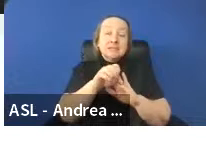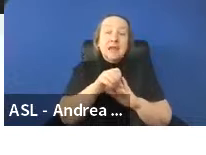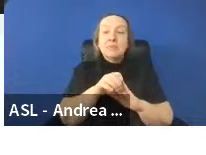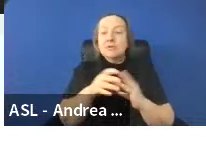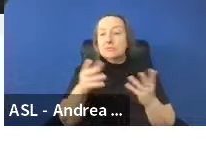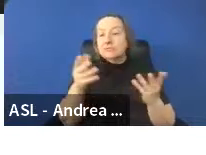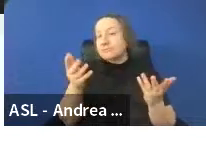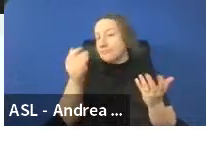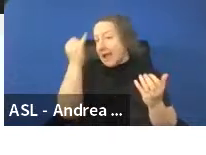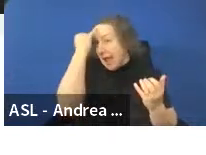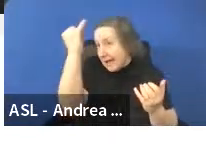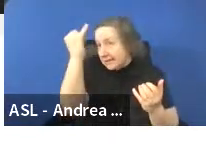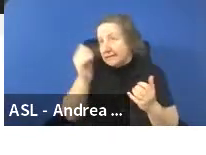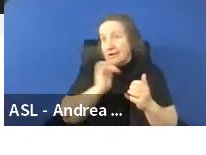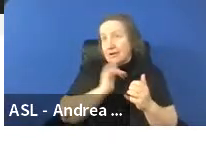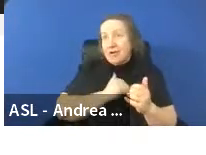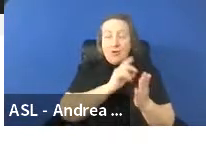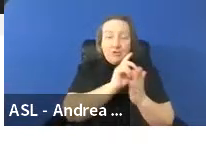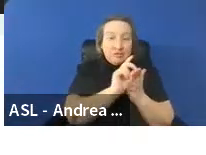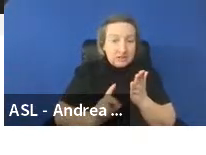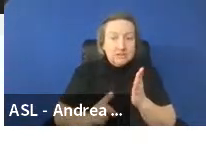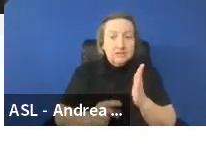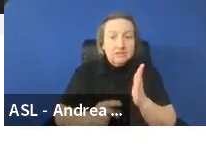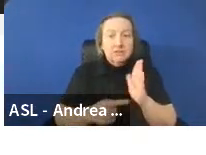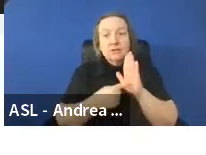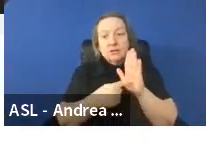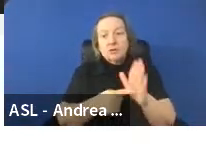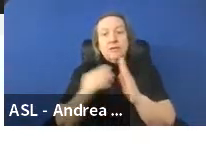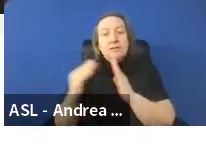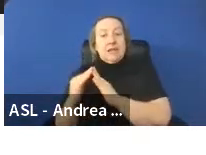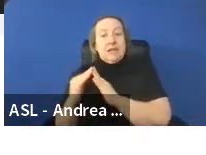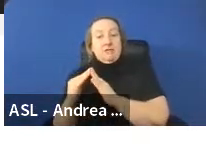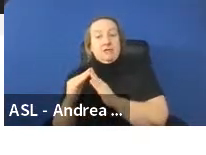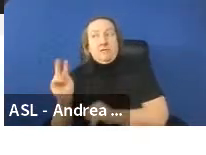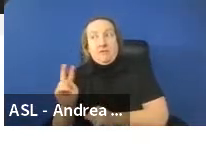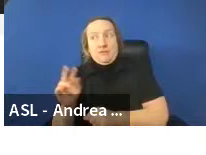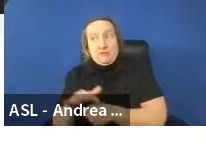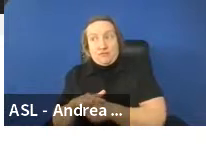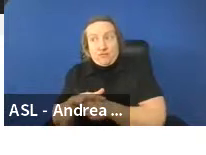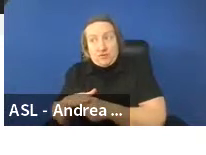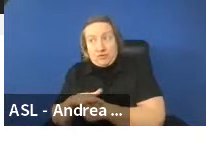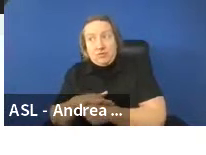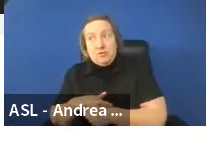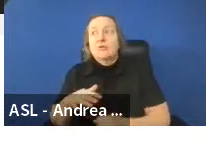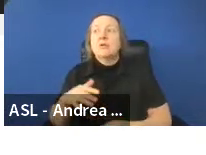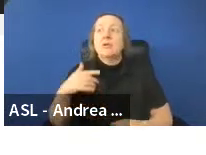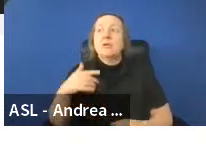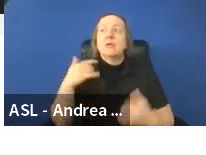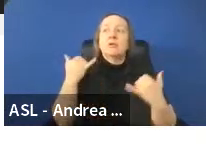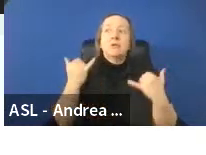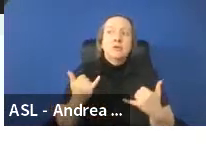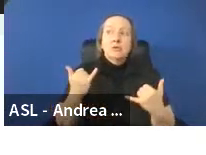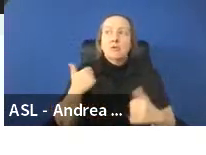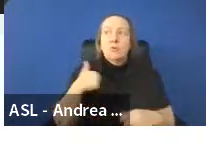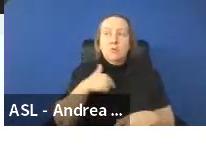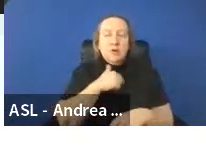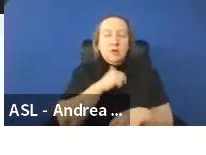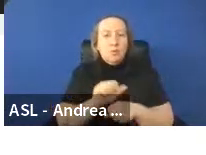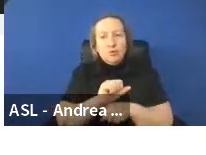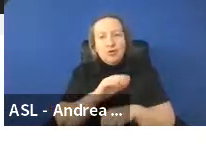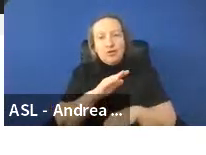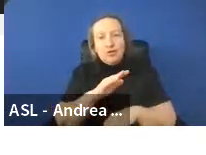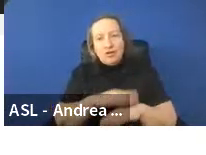going with our designs, showing the downtown Vancouver area. We are currently working on